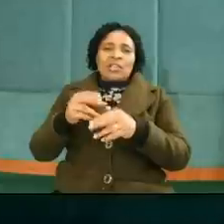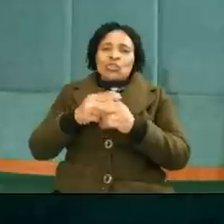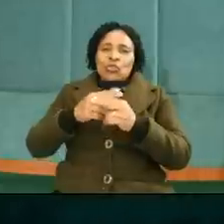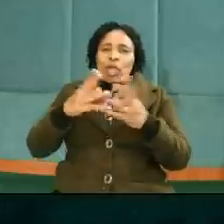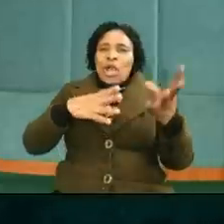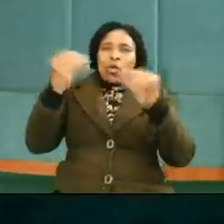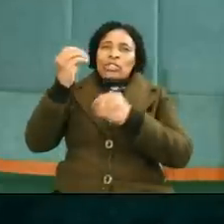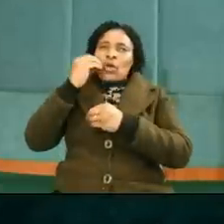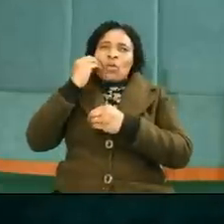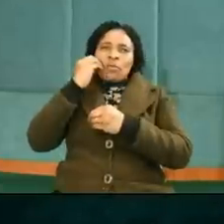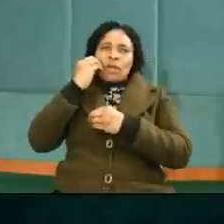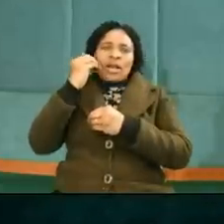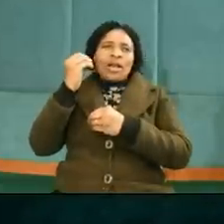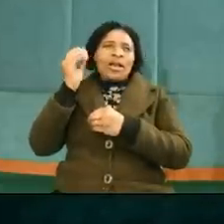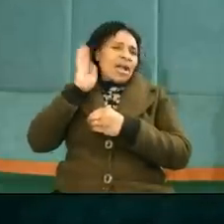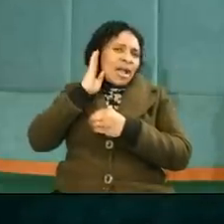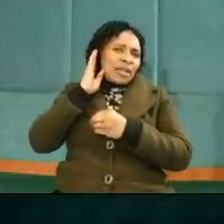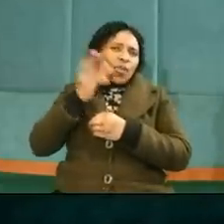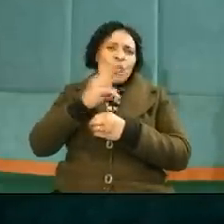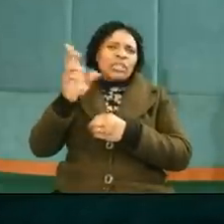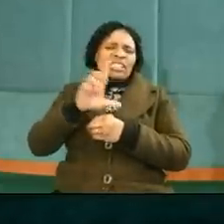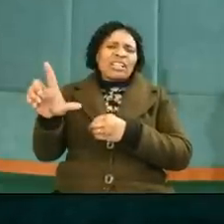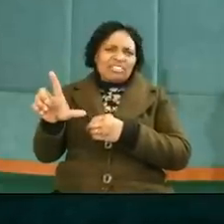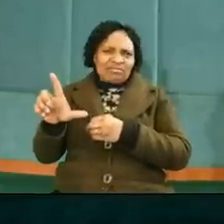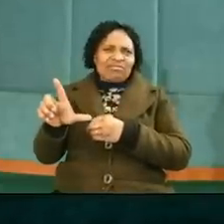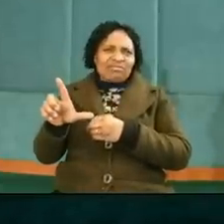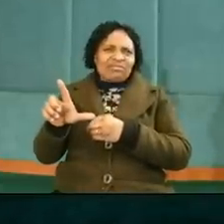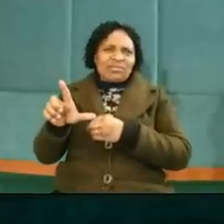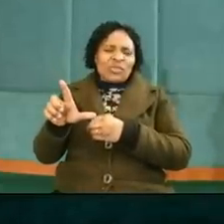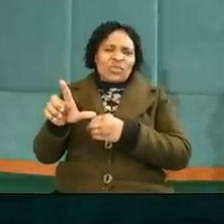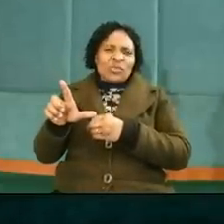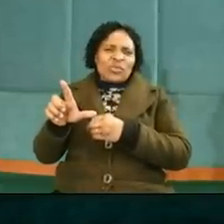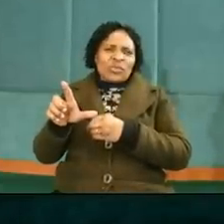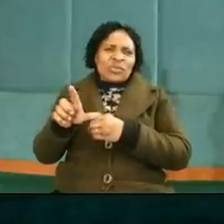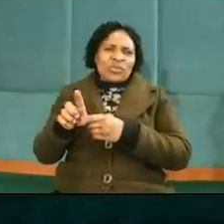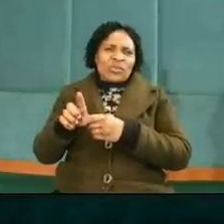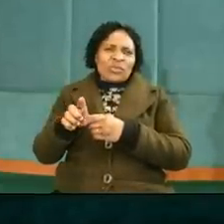as I went back home, I heard that Westland Mall. Is it Westland Mall? Yeah.